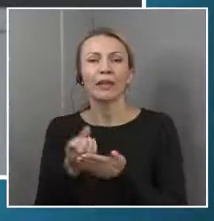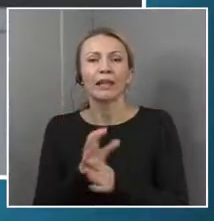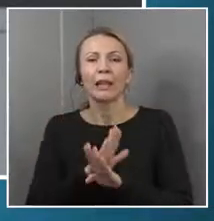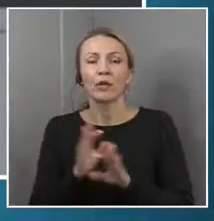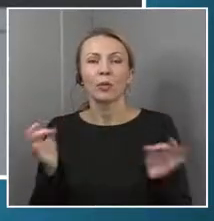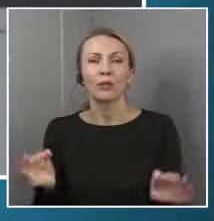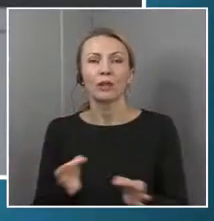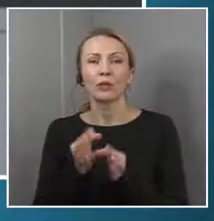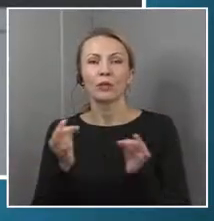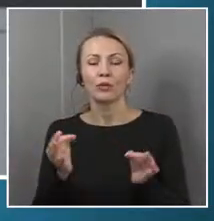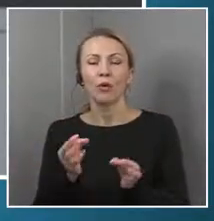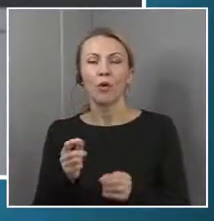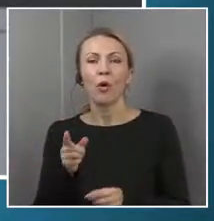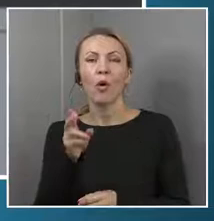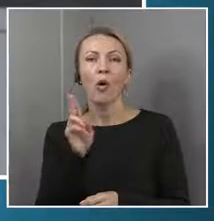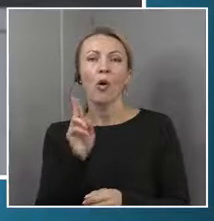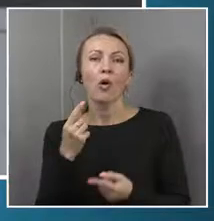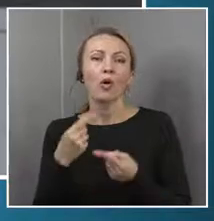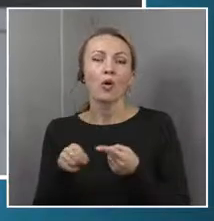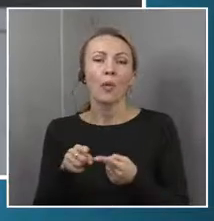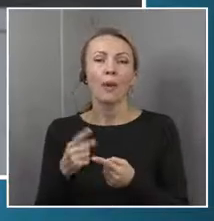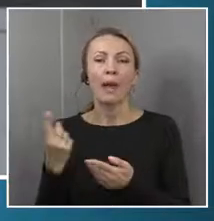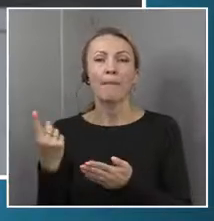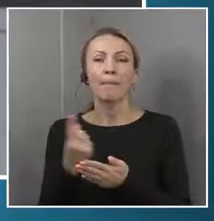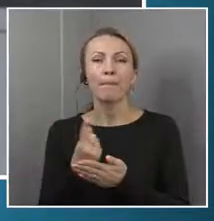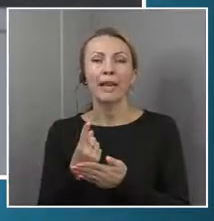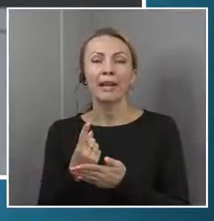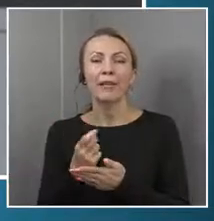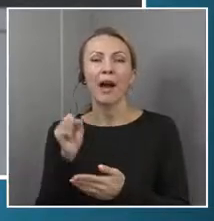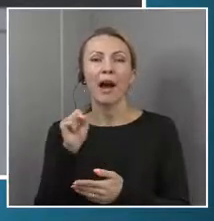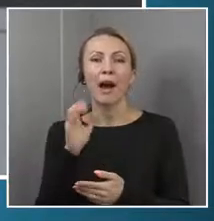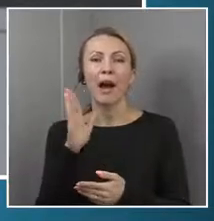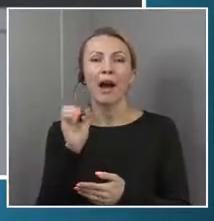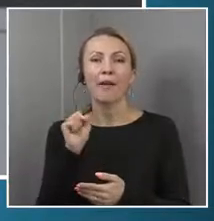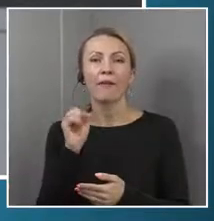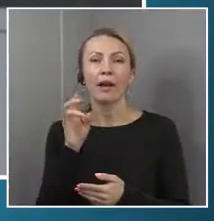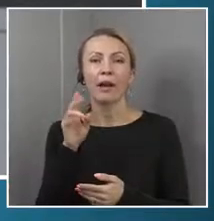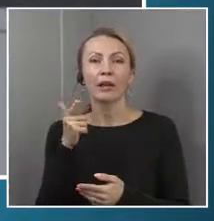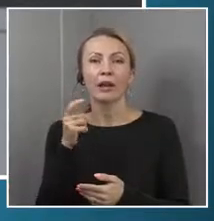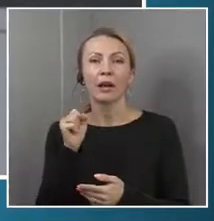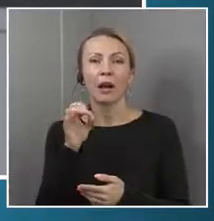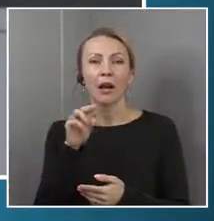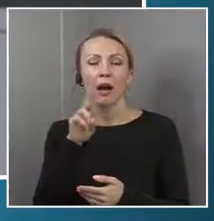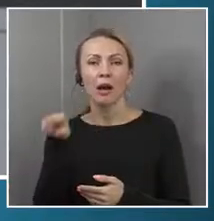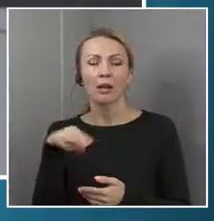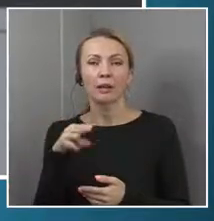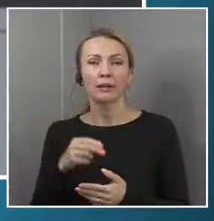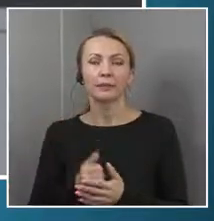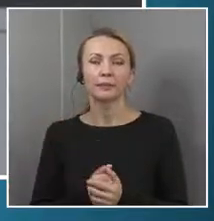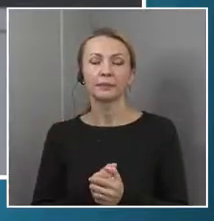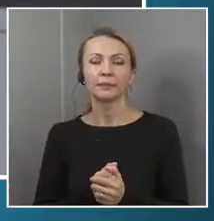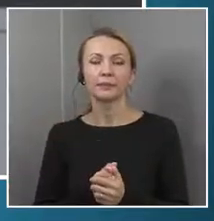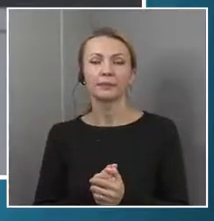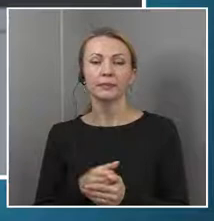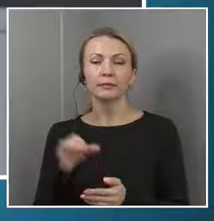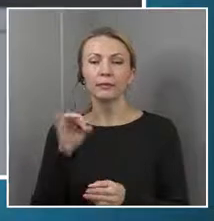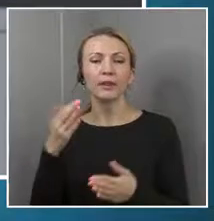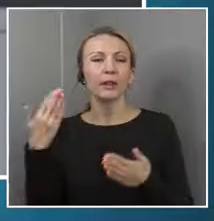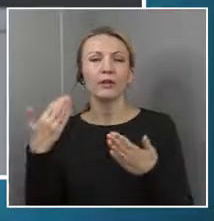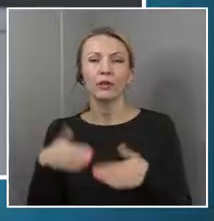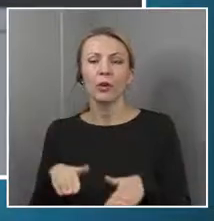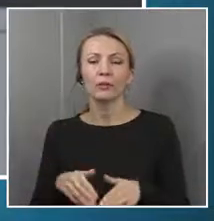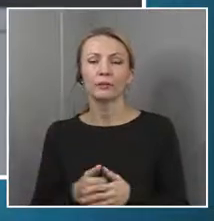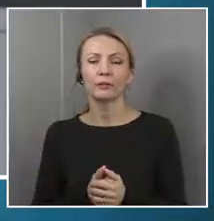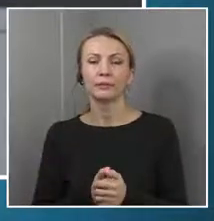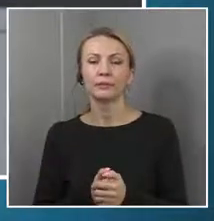million painting, we won't find anything except for the first avant-garde. And it's not Russian art. It cannot be considered